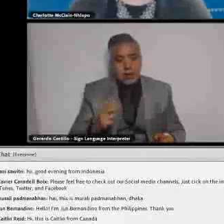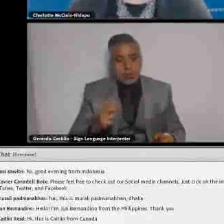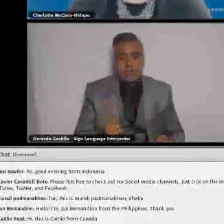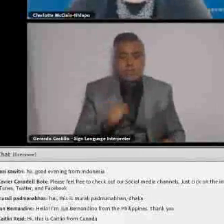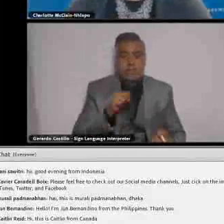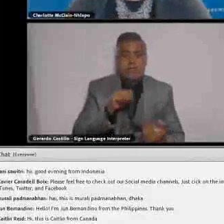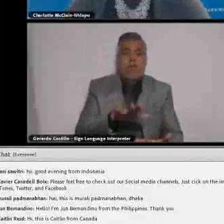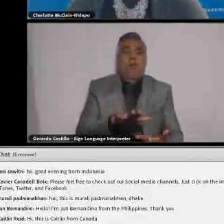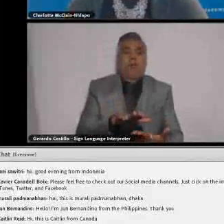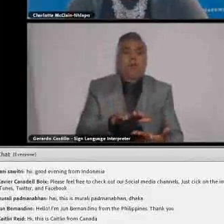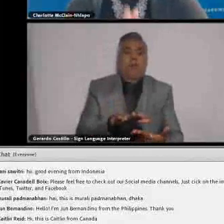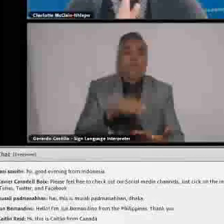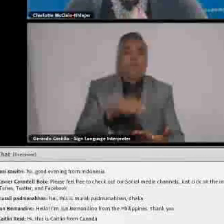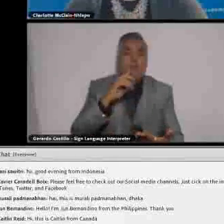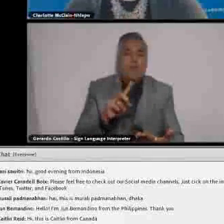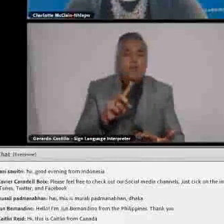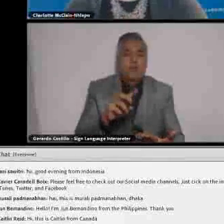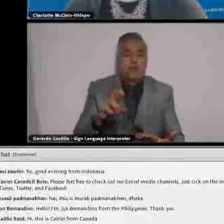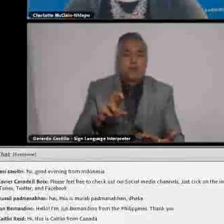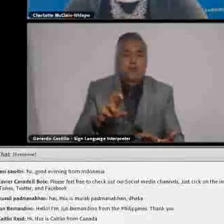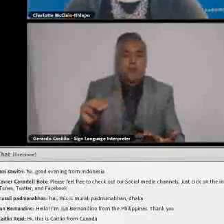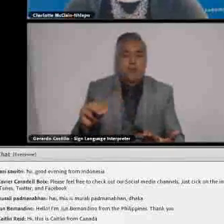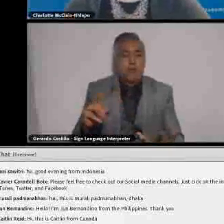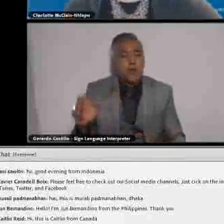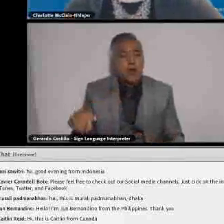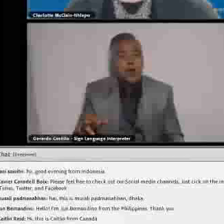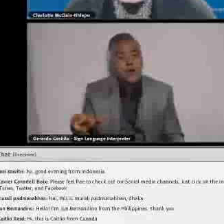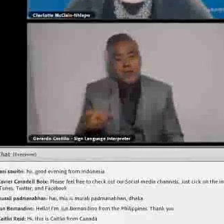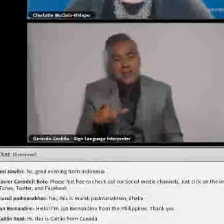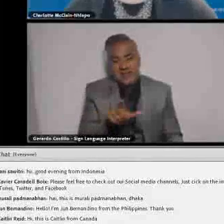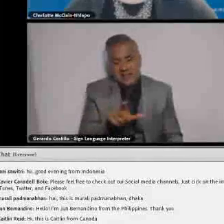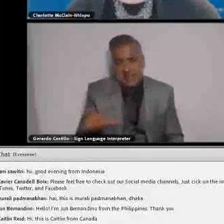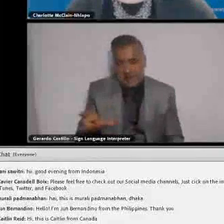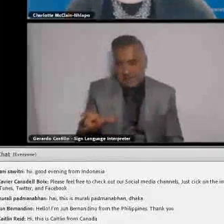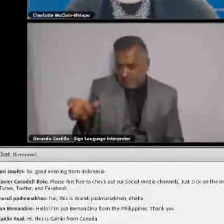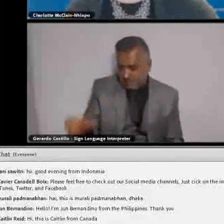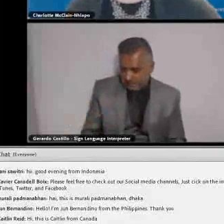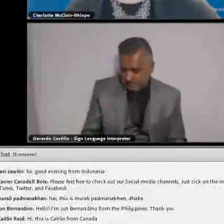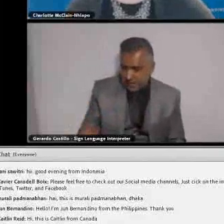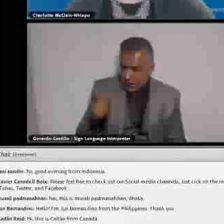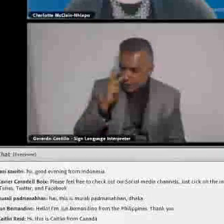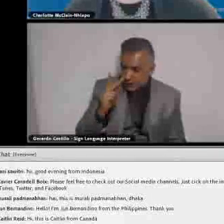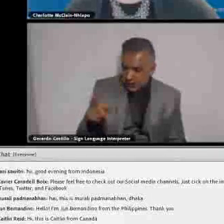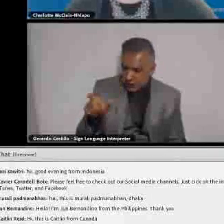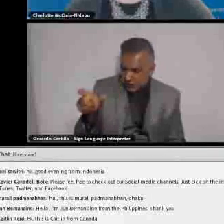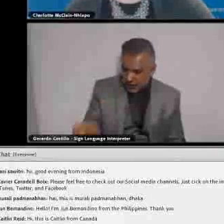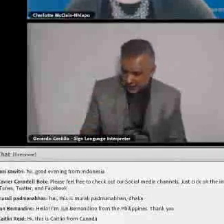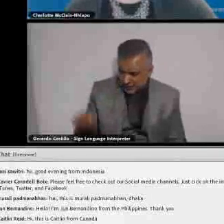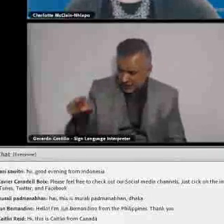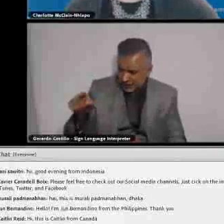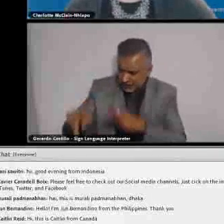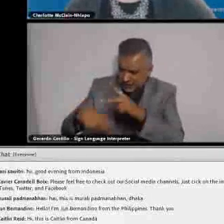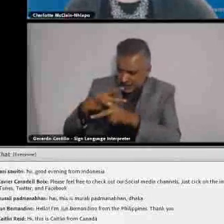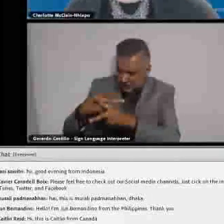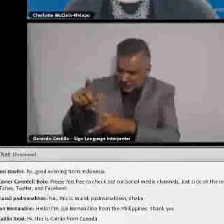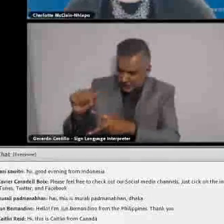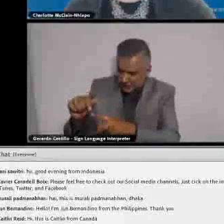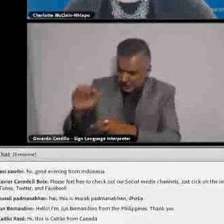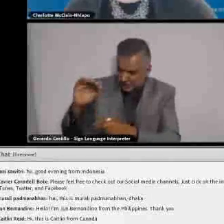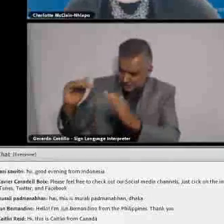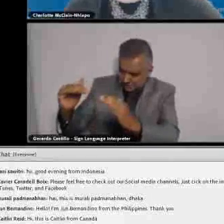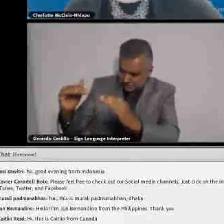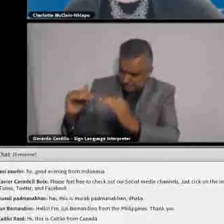management. So on the left-hand column, left-hand side of this chart, you'll see a type of disability. And